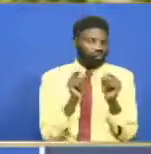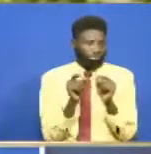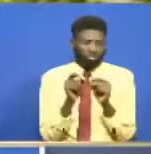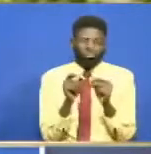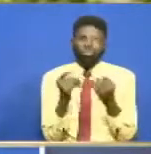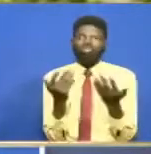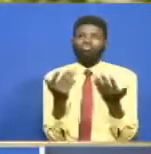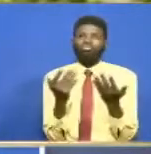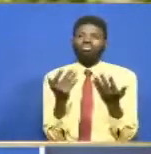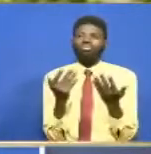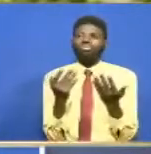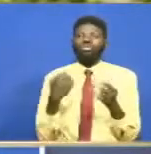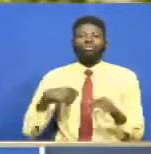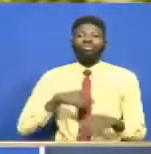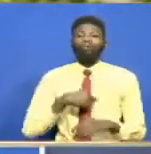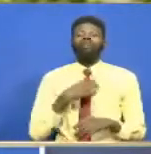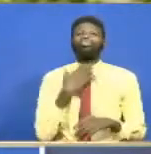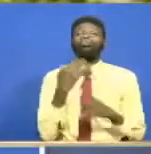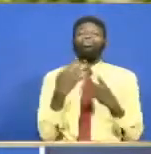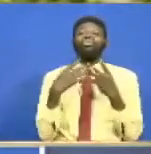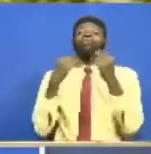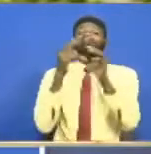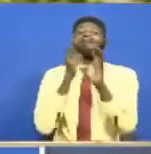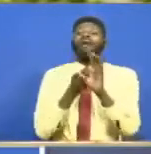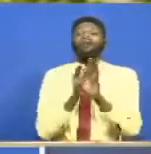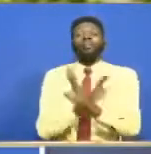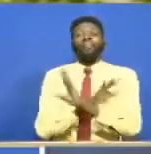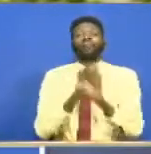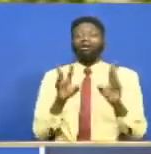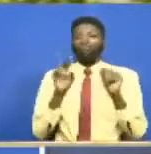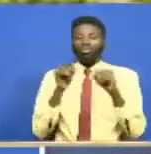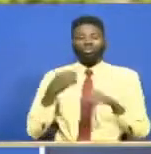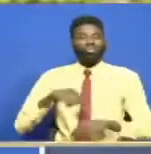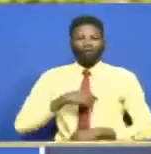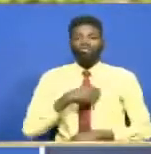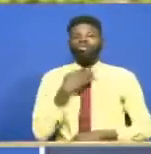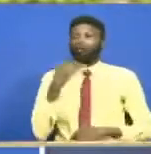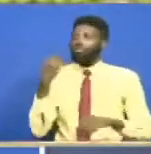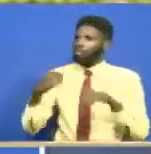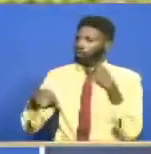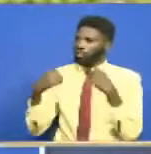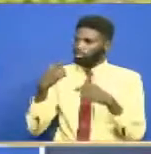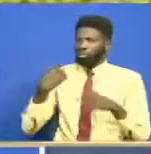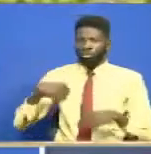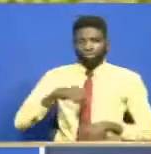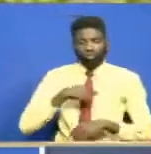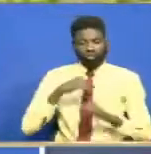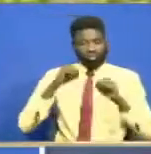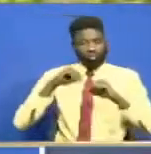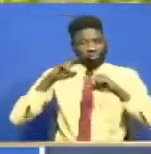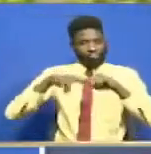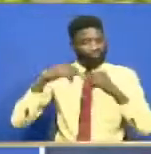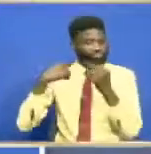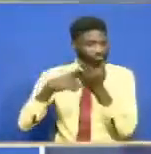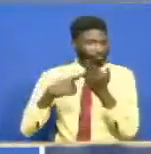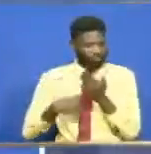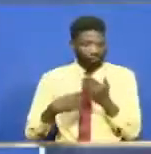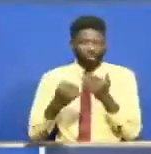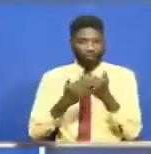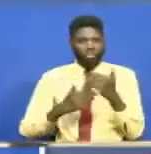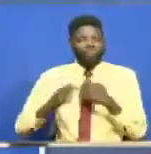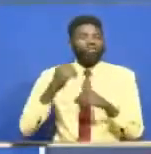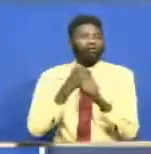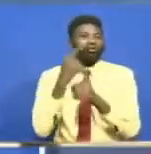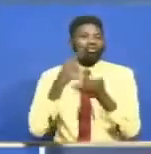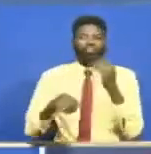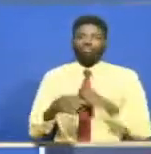we just don't want to go and participate in those games. We want to go and compete. So the earlier they sit down and discuss the way forward, the better for our country. Korir,